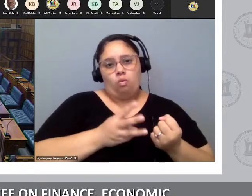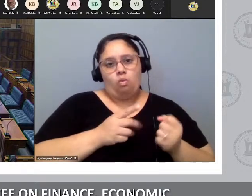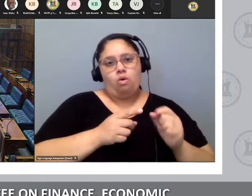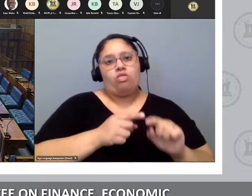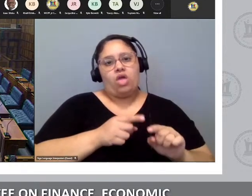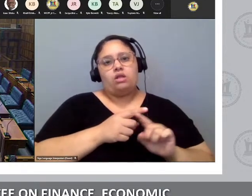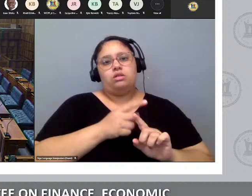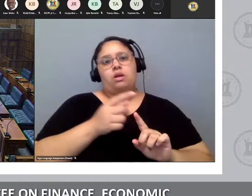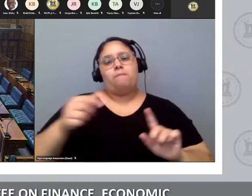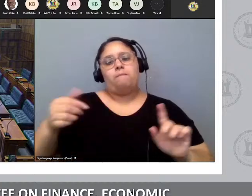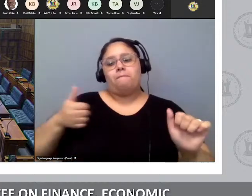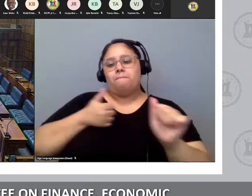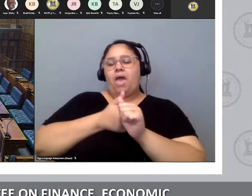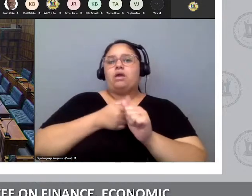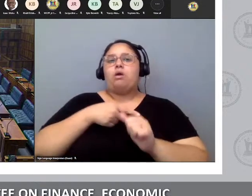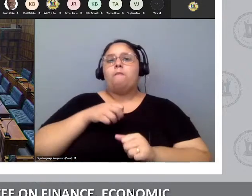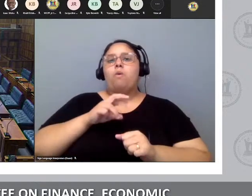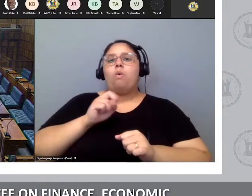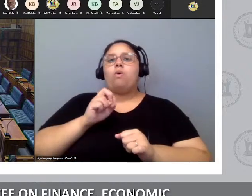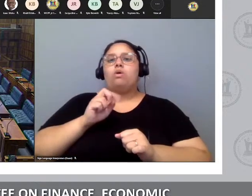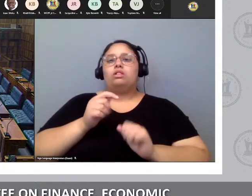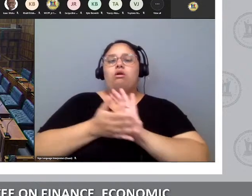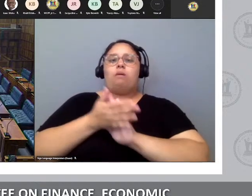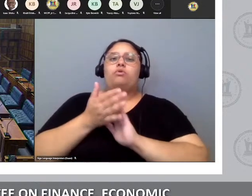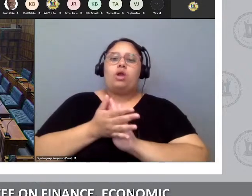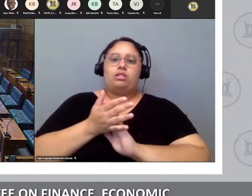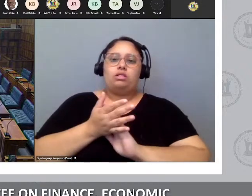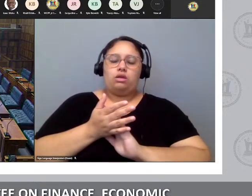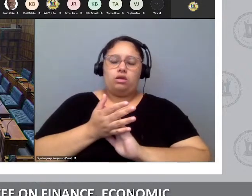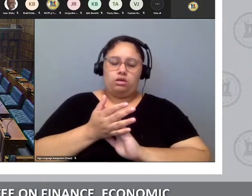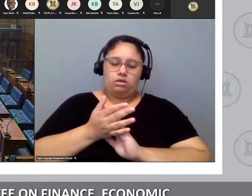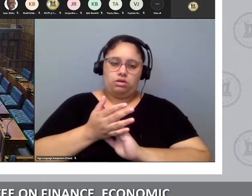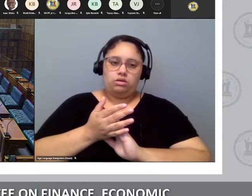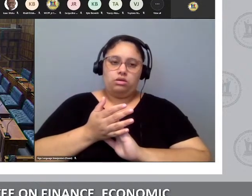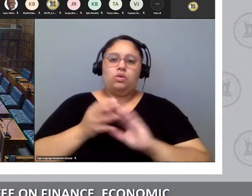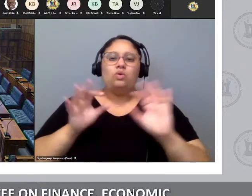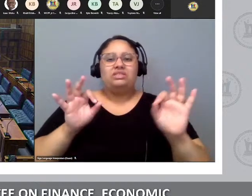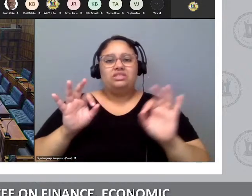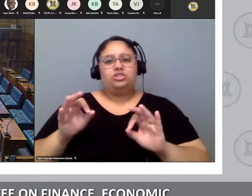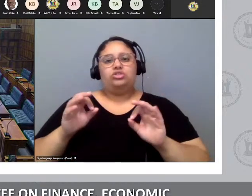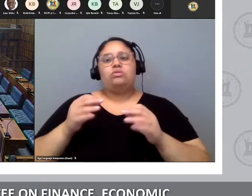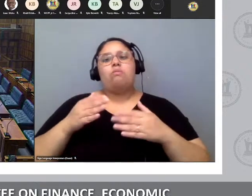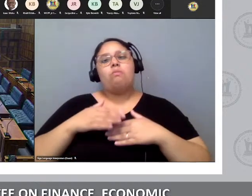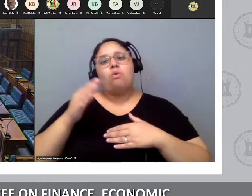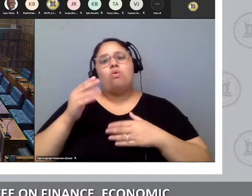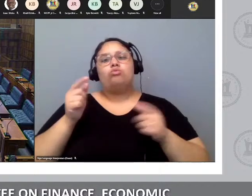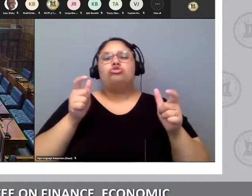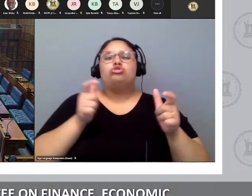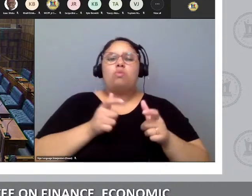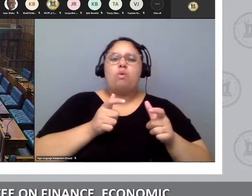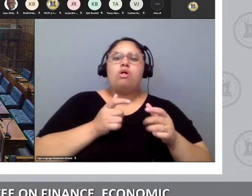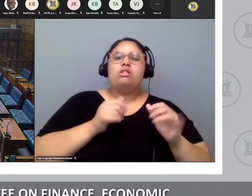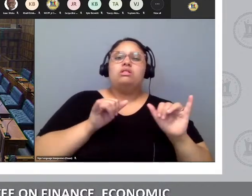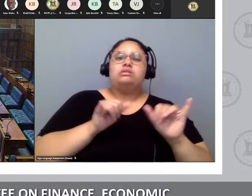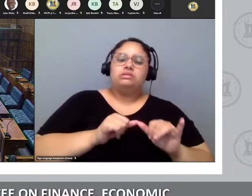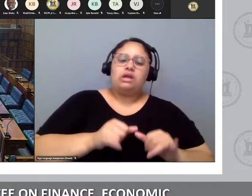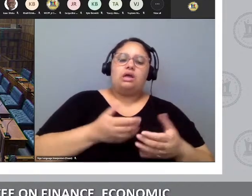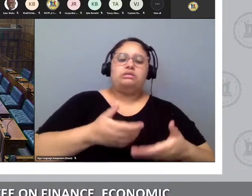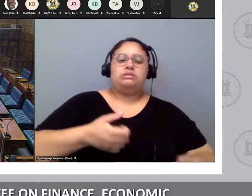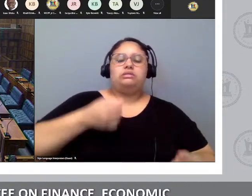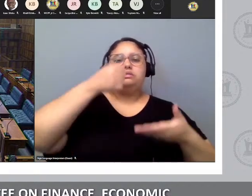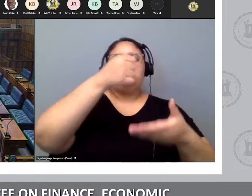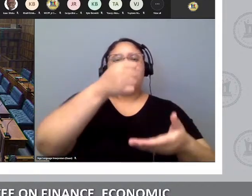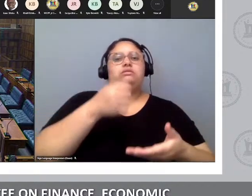backof port operator and that then gets fed um those are generally smaller quantities um and I do